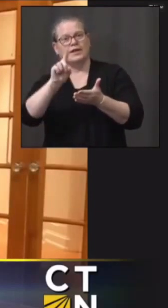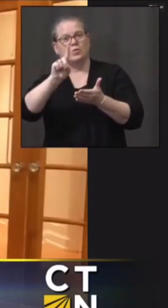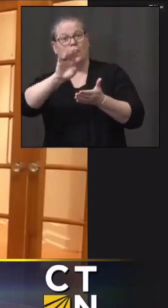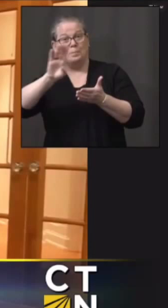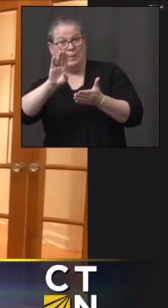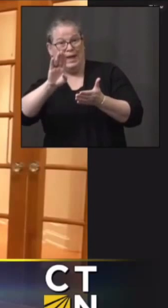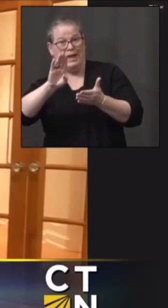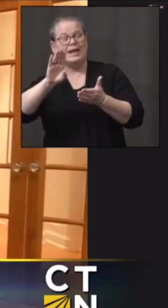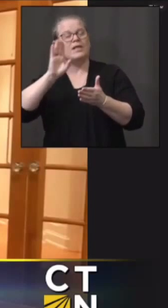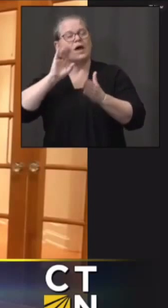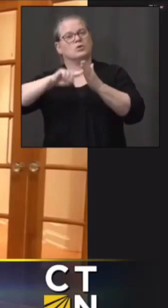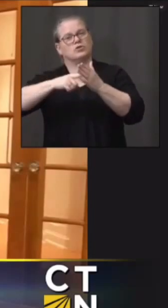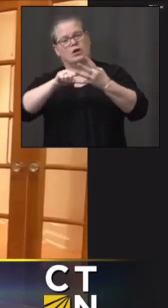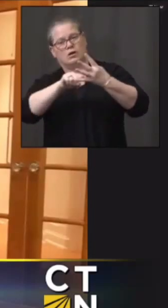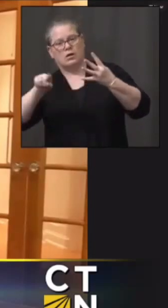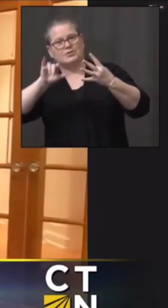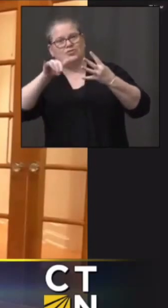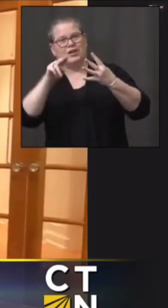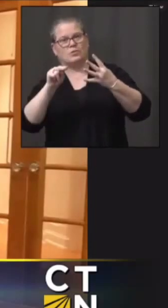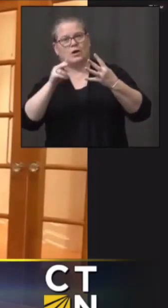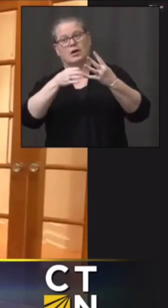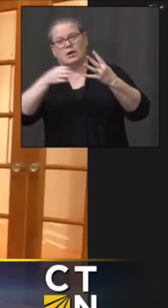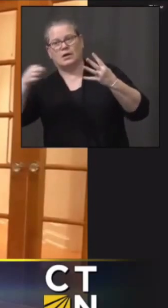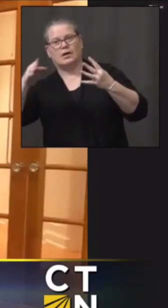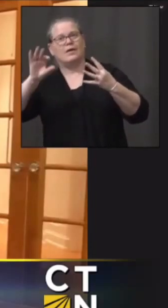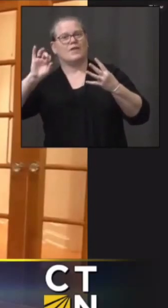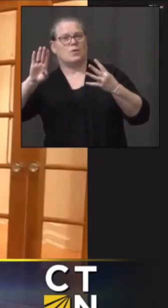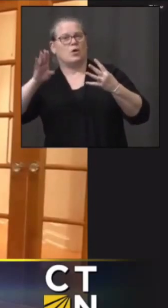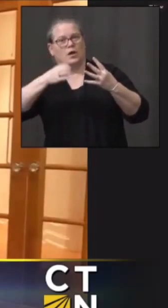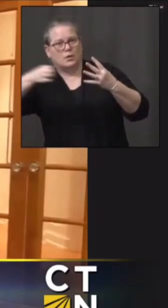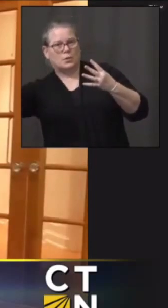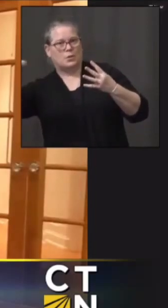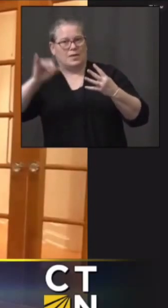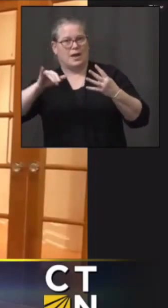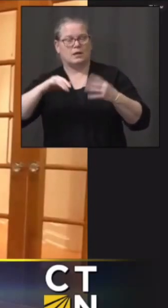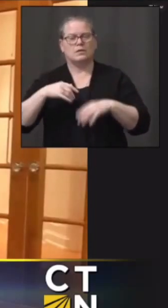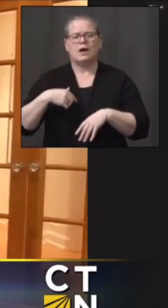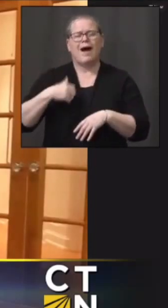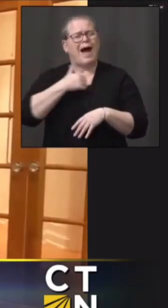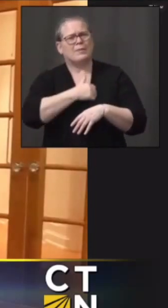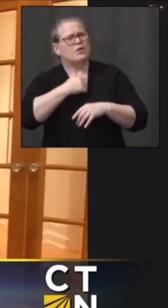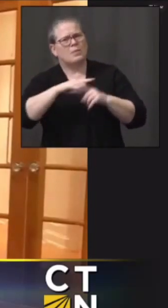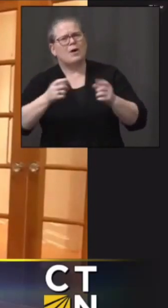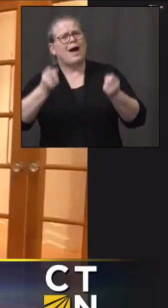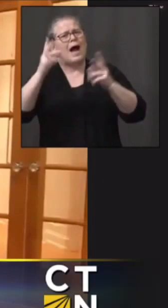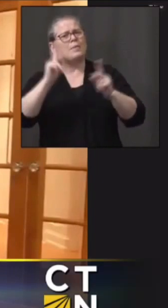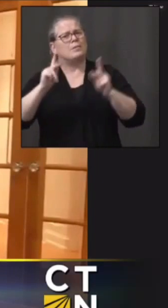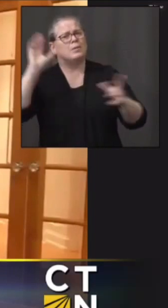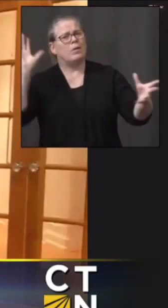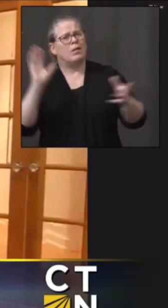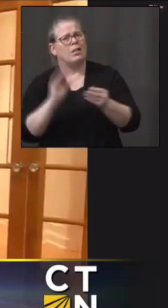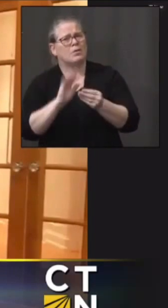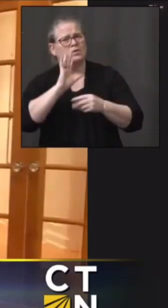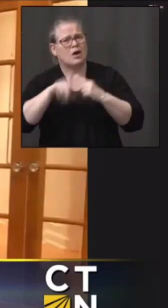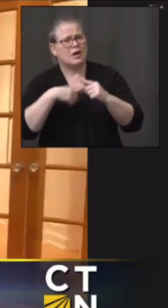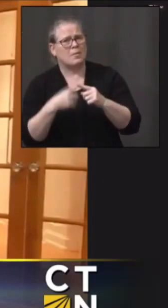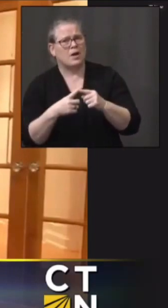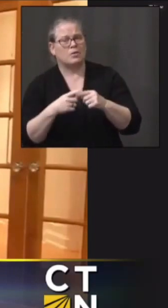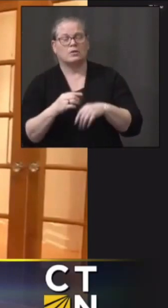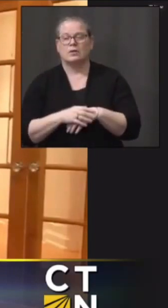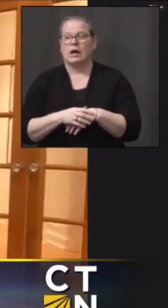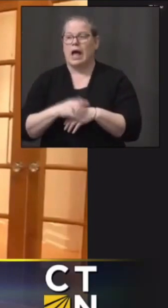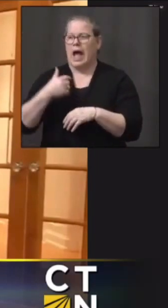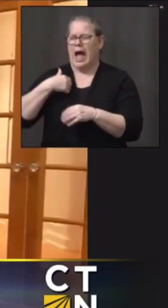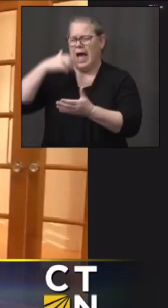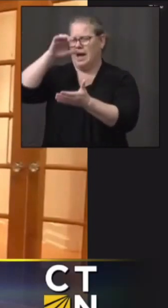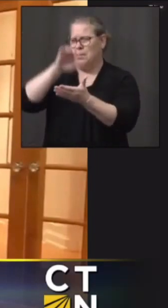February. I'm sorry, but how many people are we talking about? I believe it was about 240,000